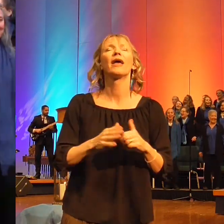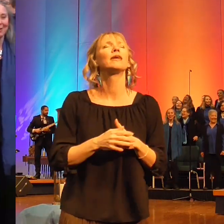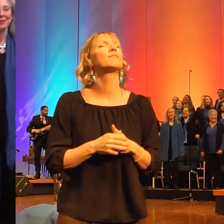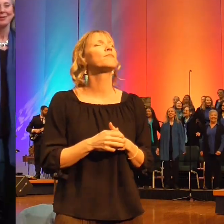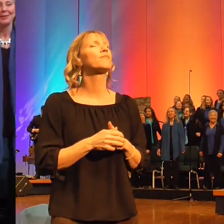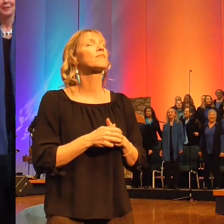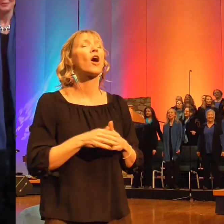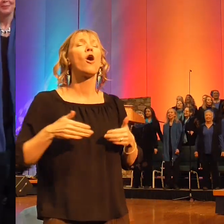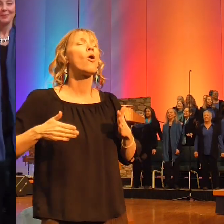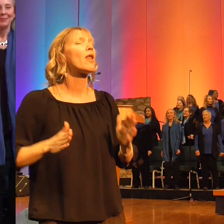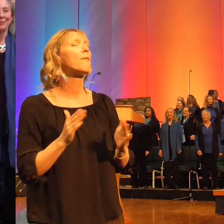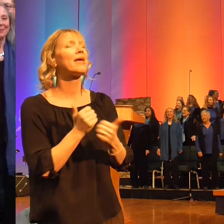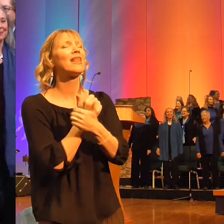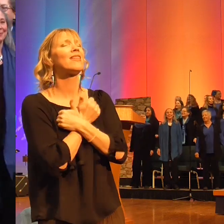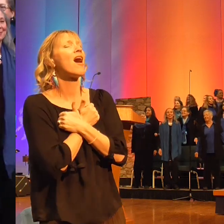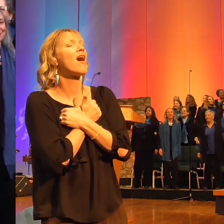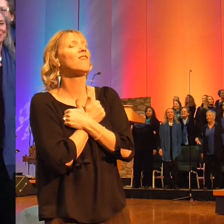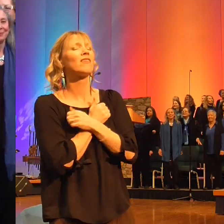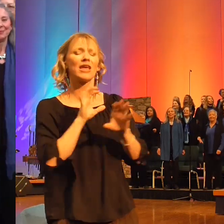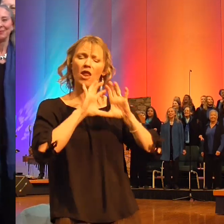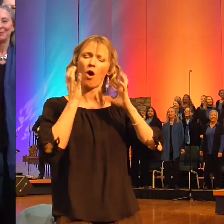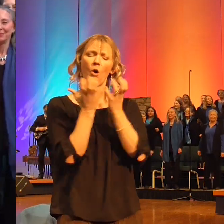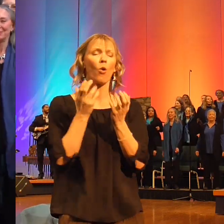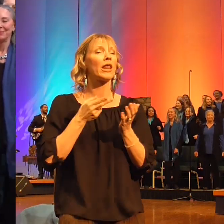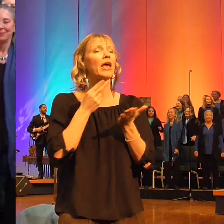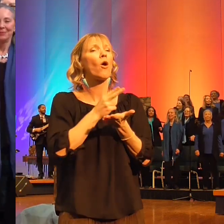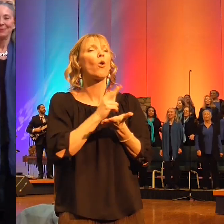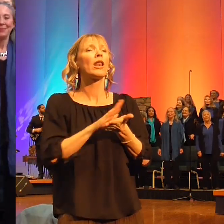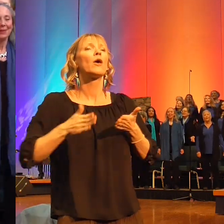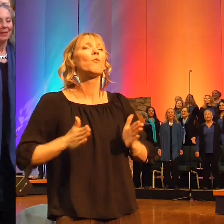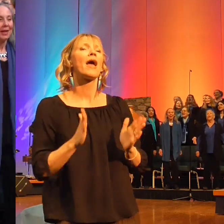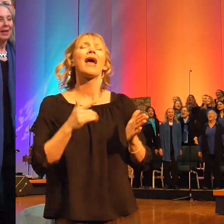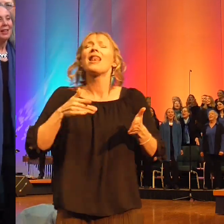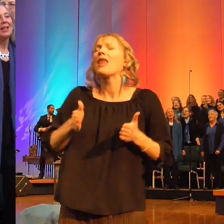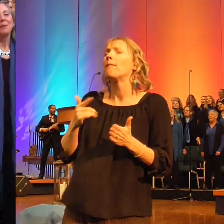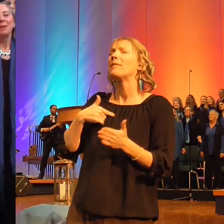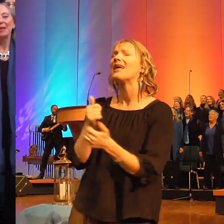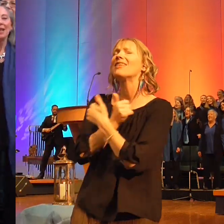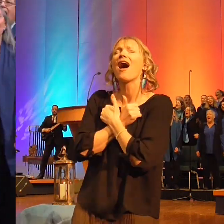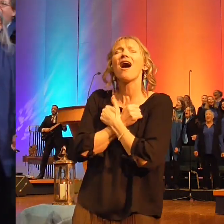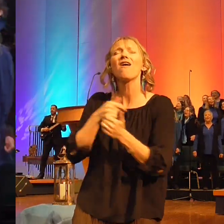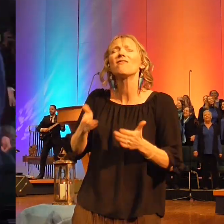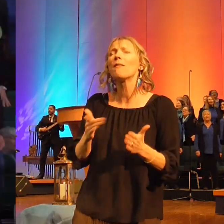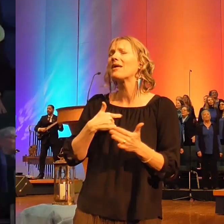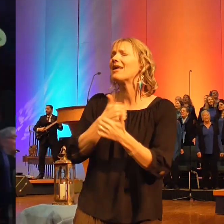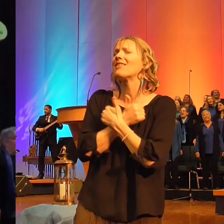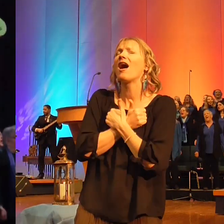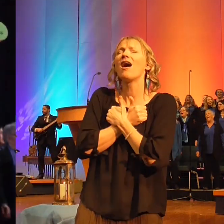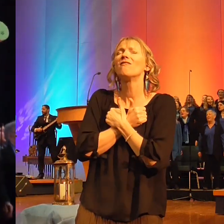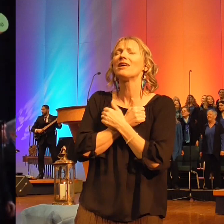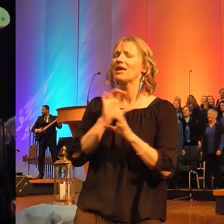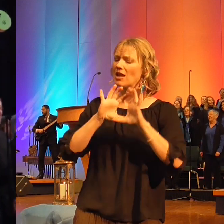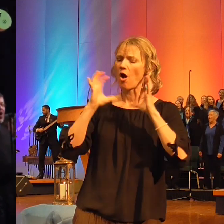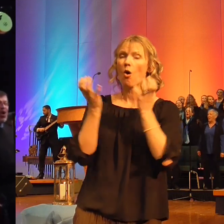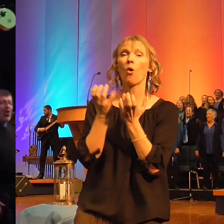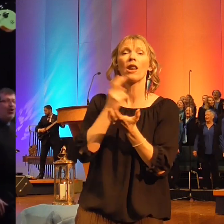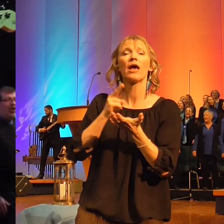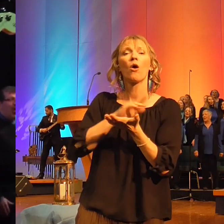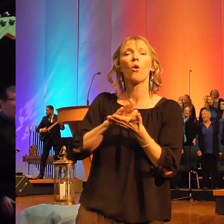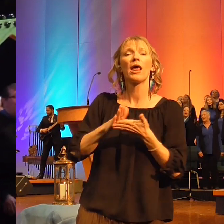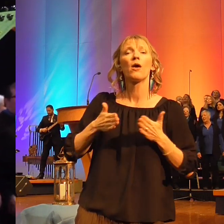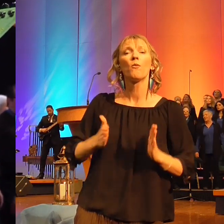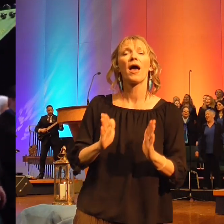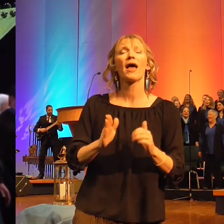way. Oh, let me love in a holy, holy way. Let me love in a